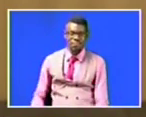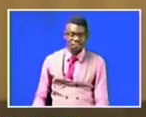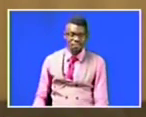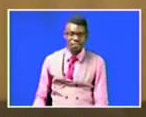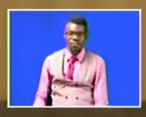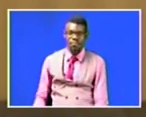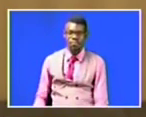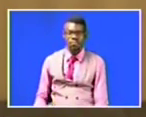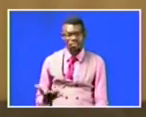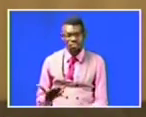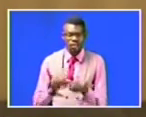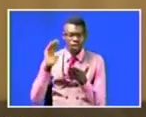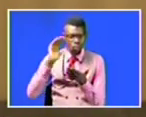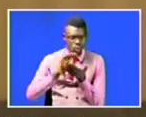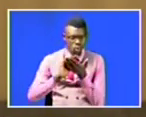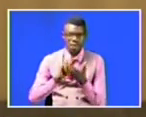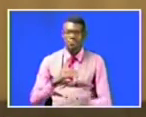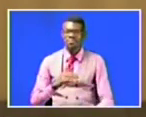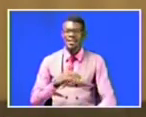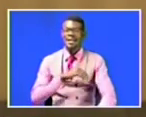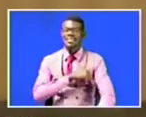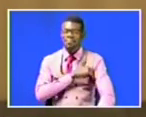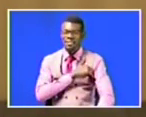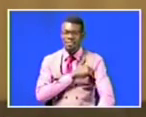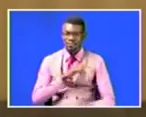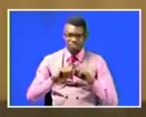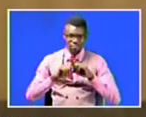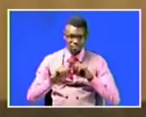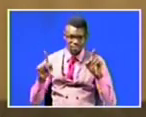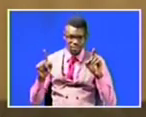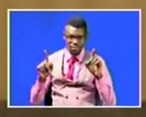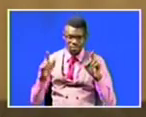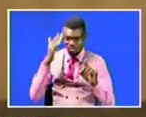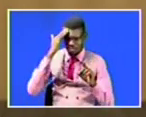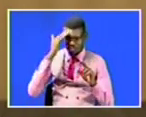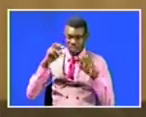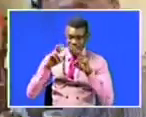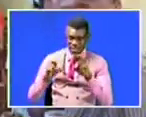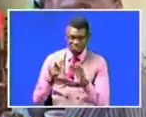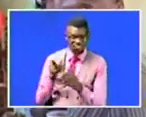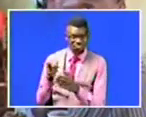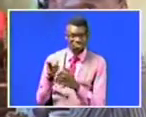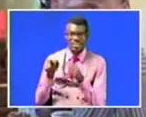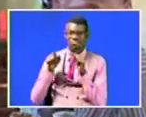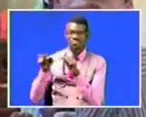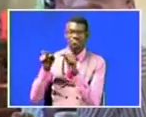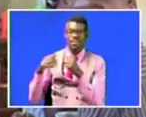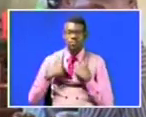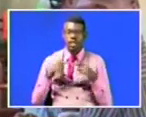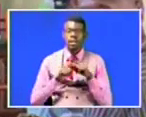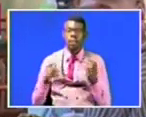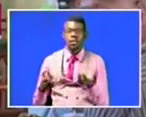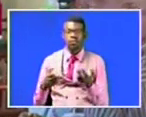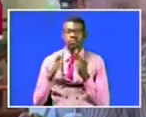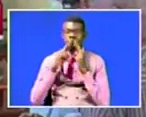the temperature and whatever. But again, you know, such studies have a lot of criticism. The report also